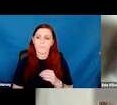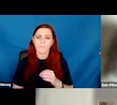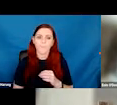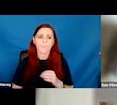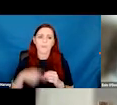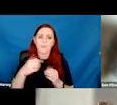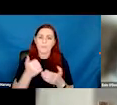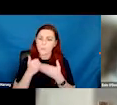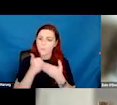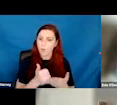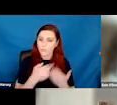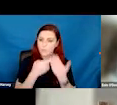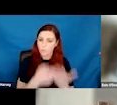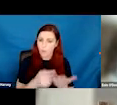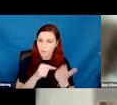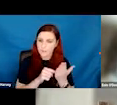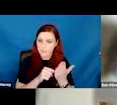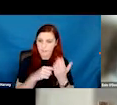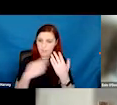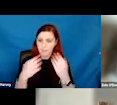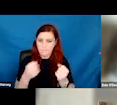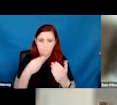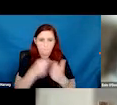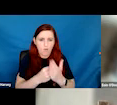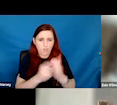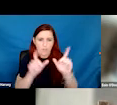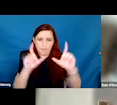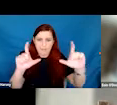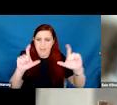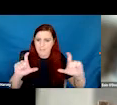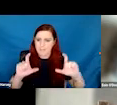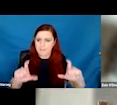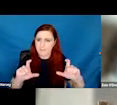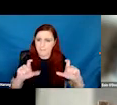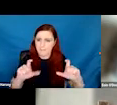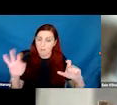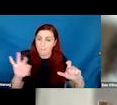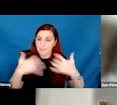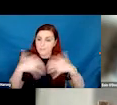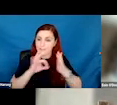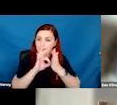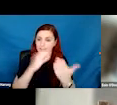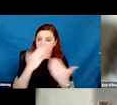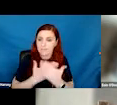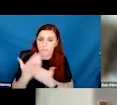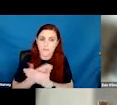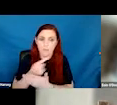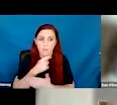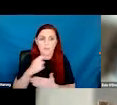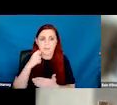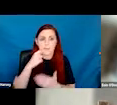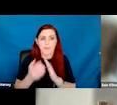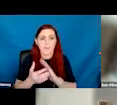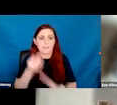Supporting those requirements, those high level functional statements, are the technical guidance documents that where they're